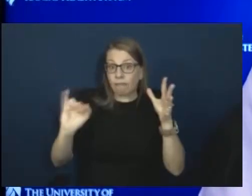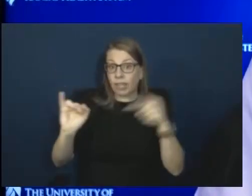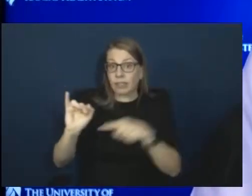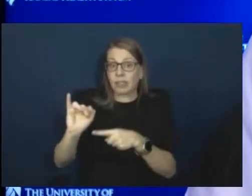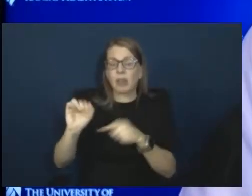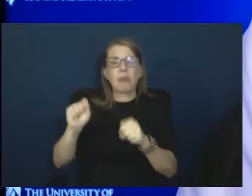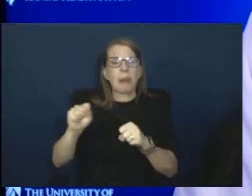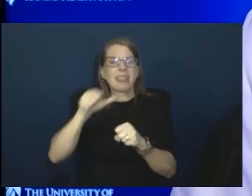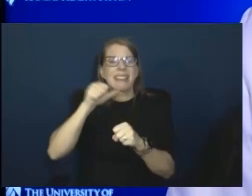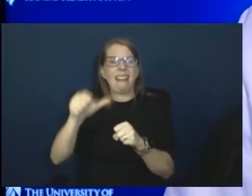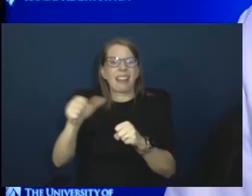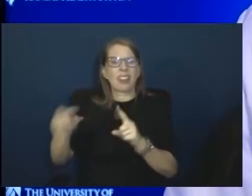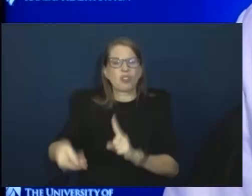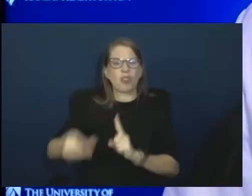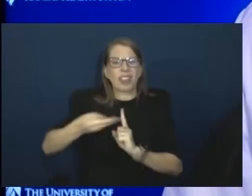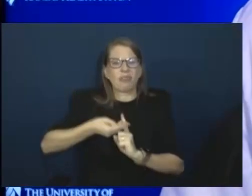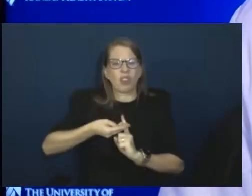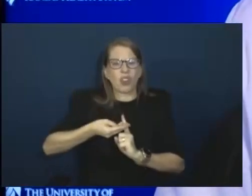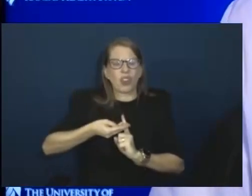to transfer